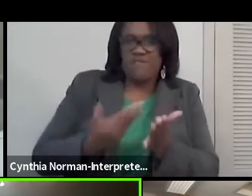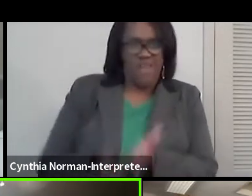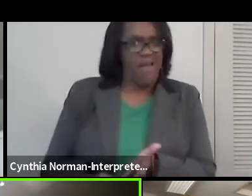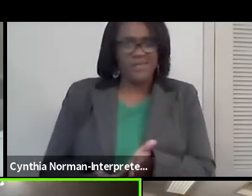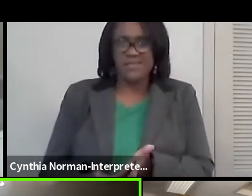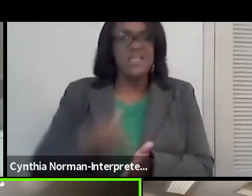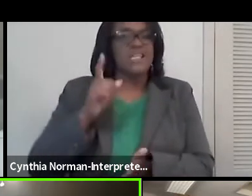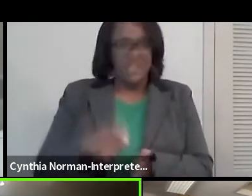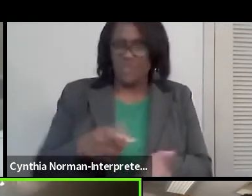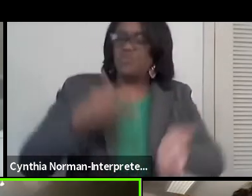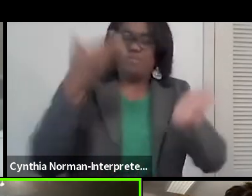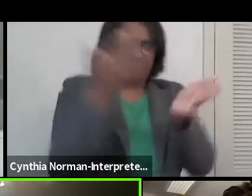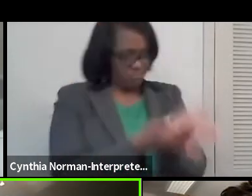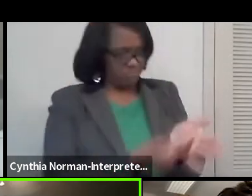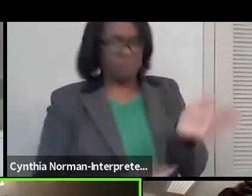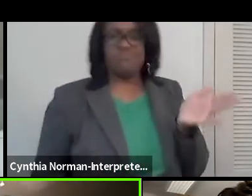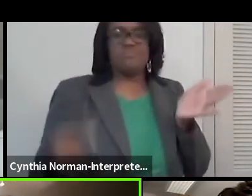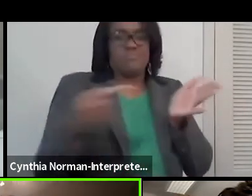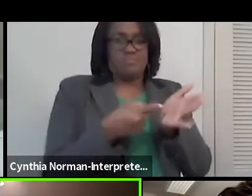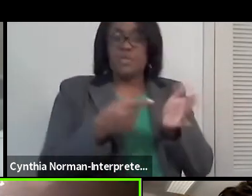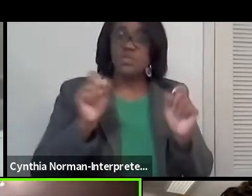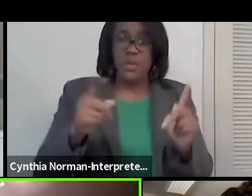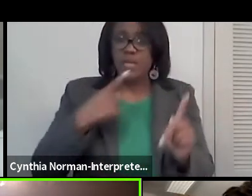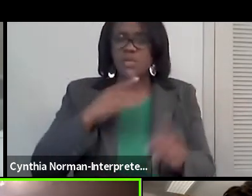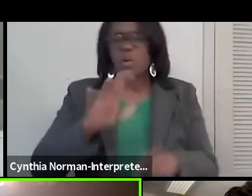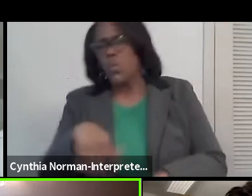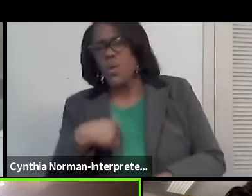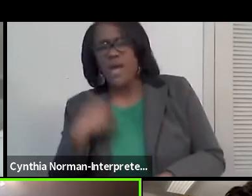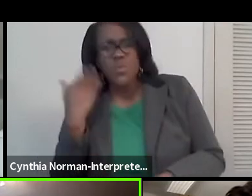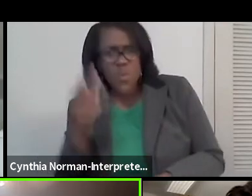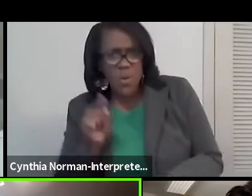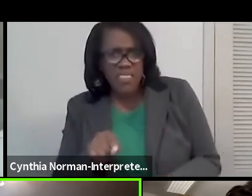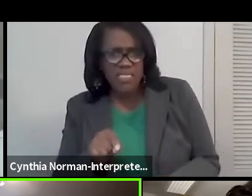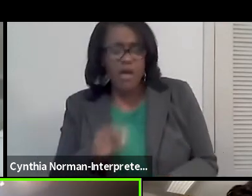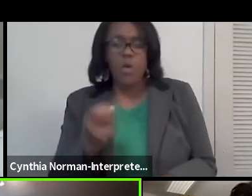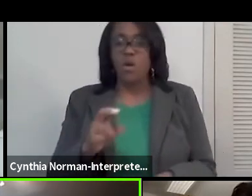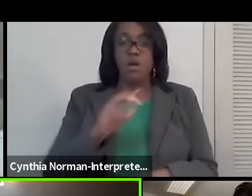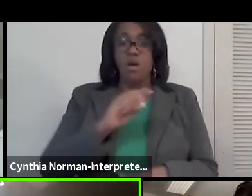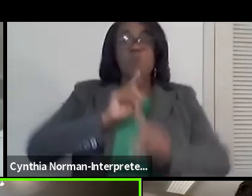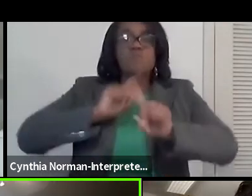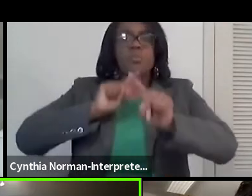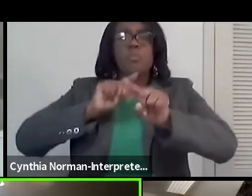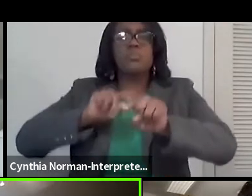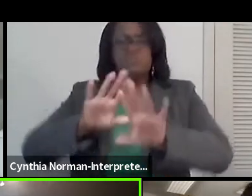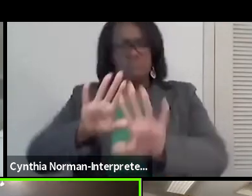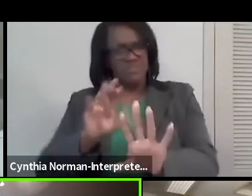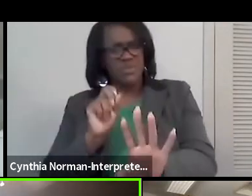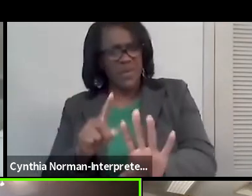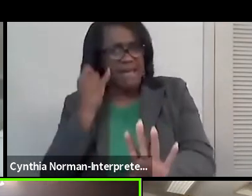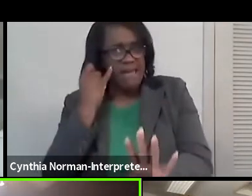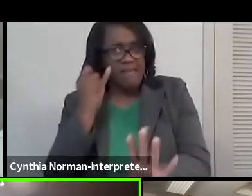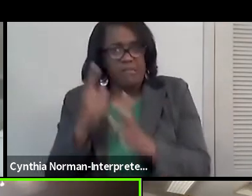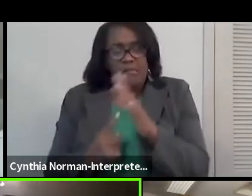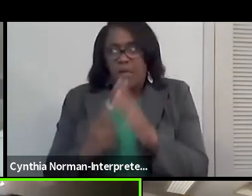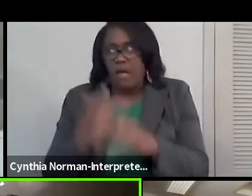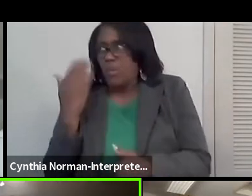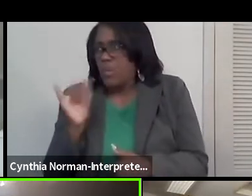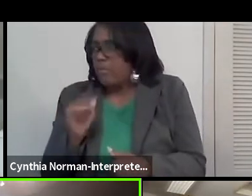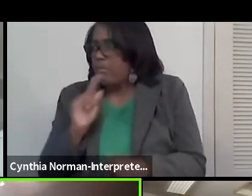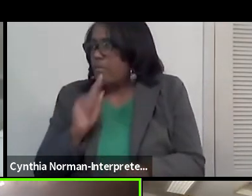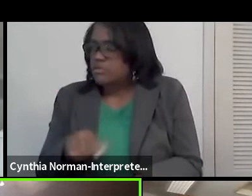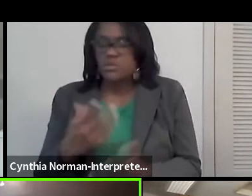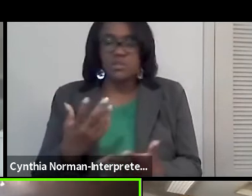covered on every angle. And it's okay to say, I don't know. It's okay to not have all the answers, But, you know, if somebody comes at you with